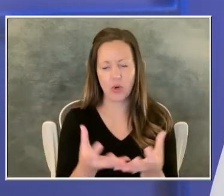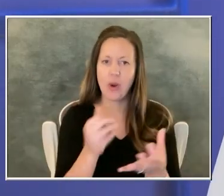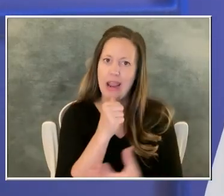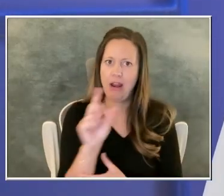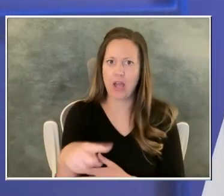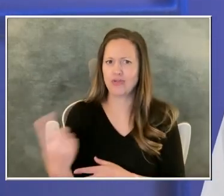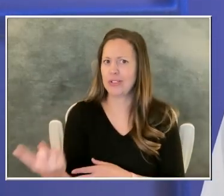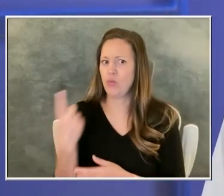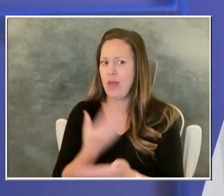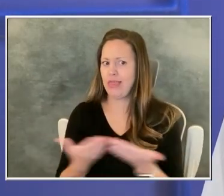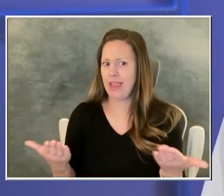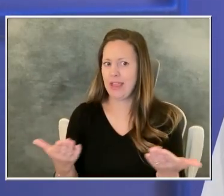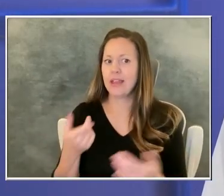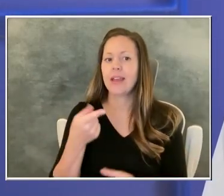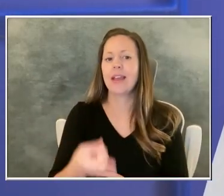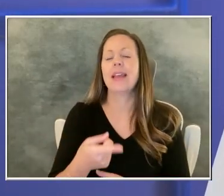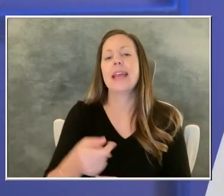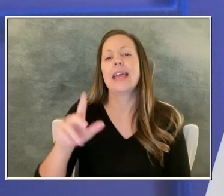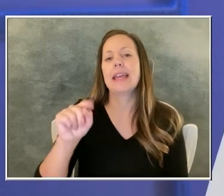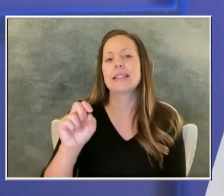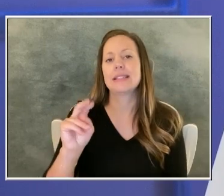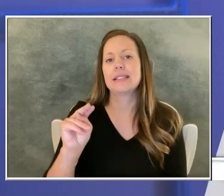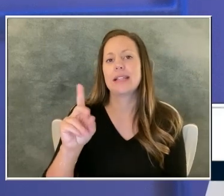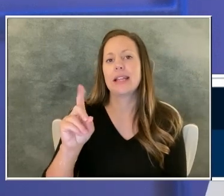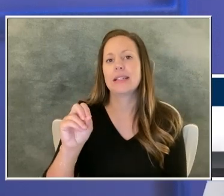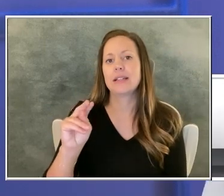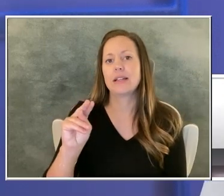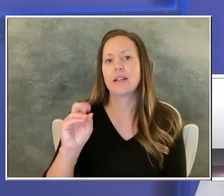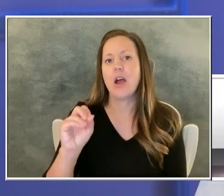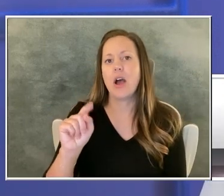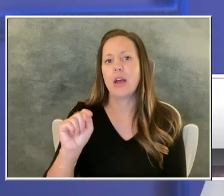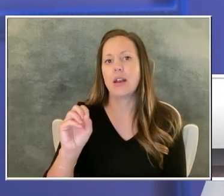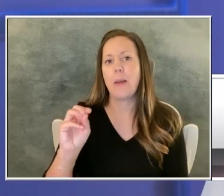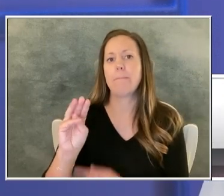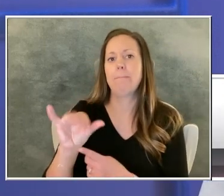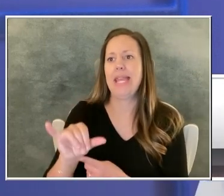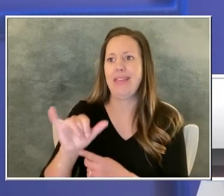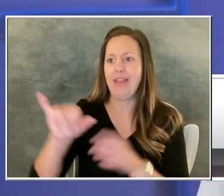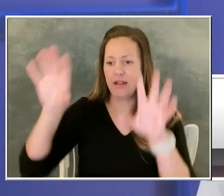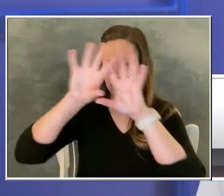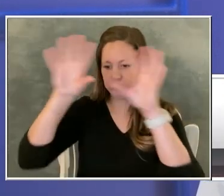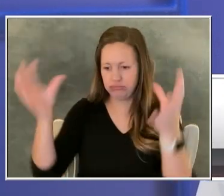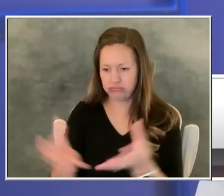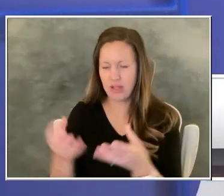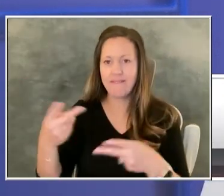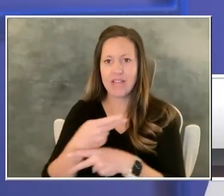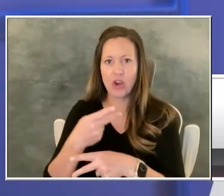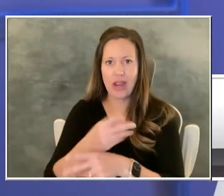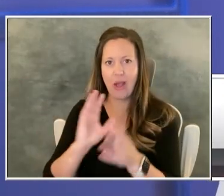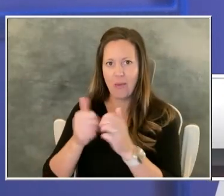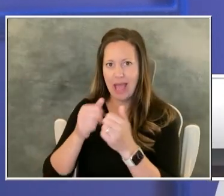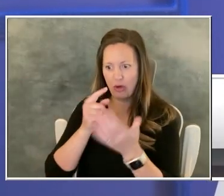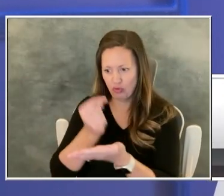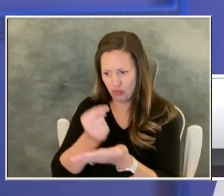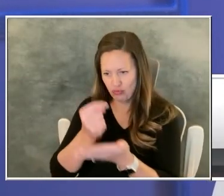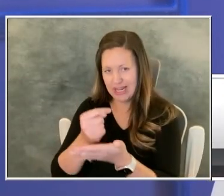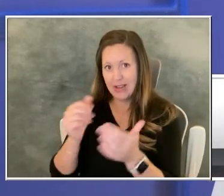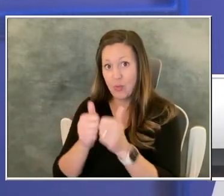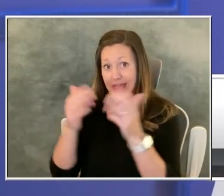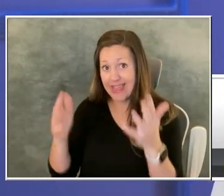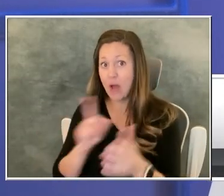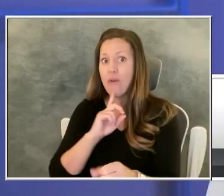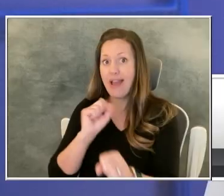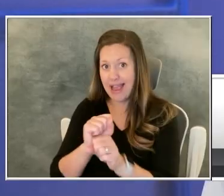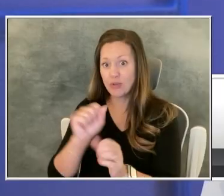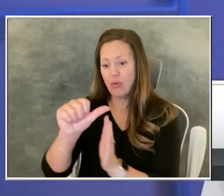percutaneous tenotomy, and so essentially coming up with a way to treat the tendons without having to make an open incision, and that's been around